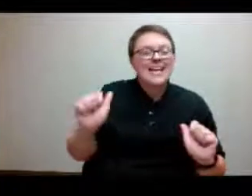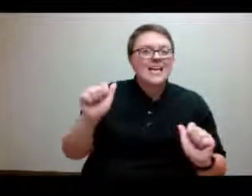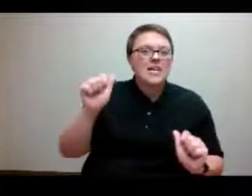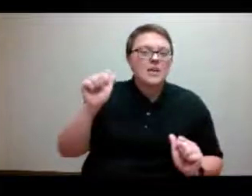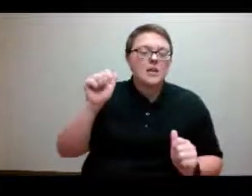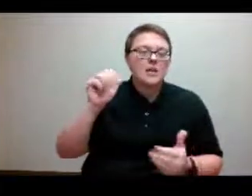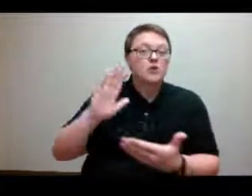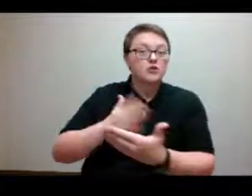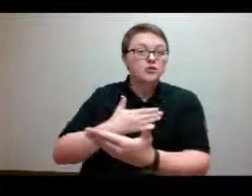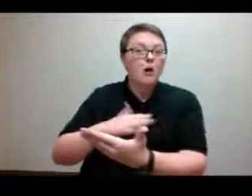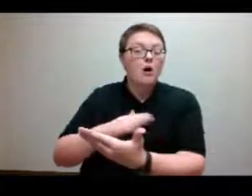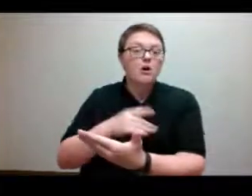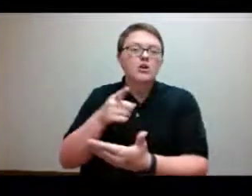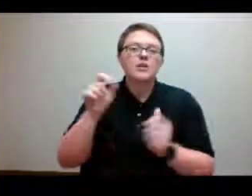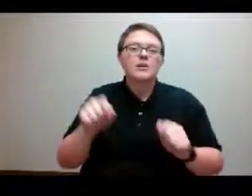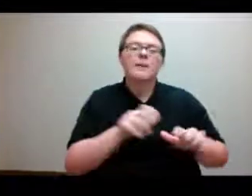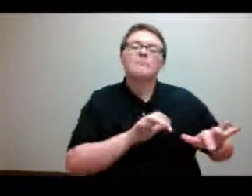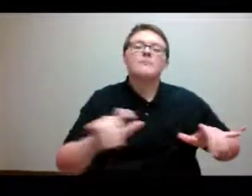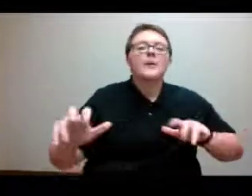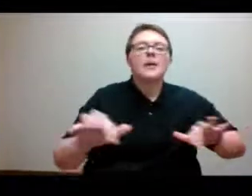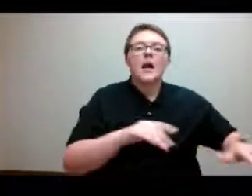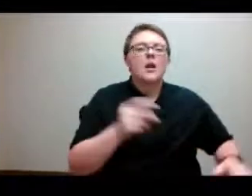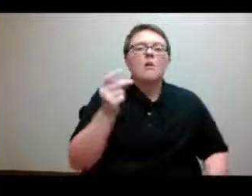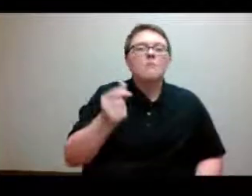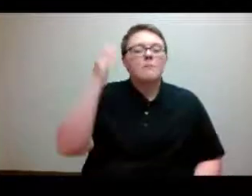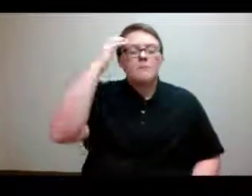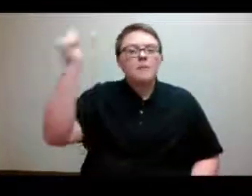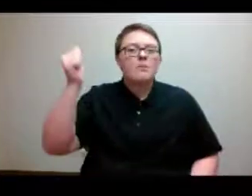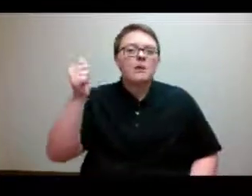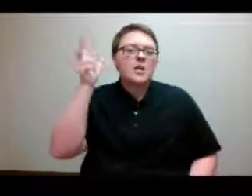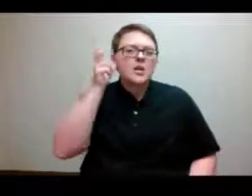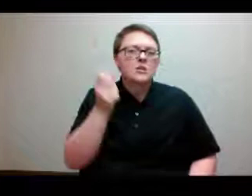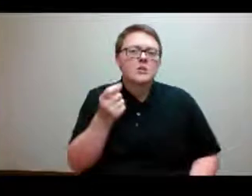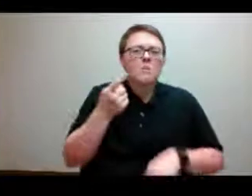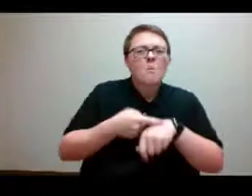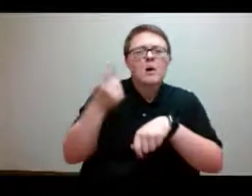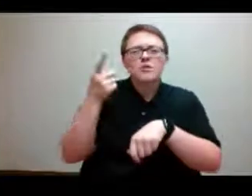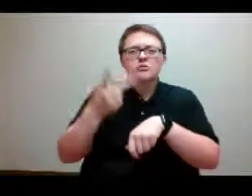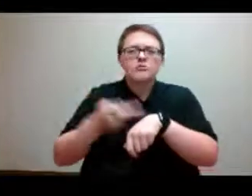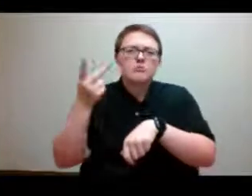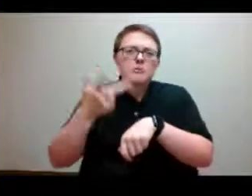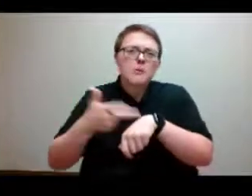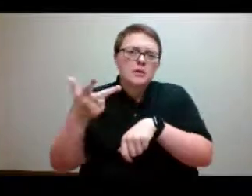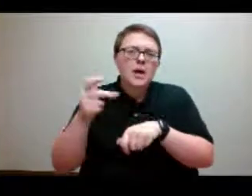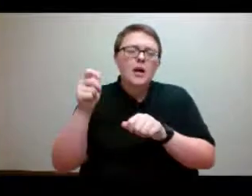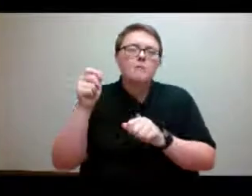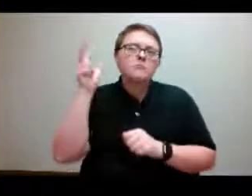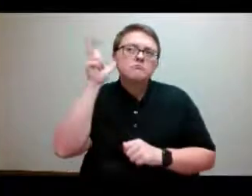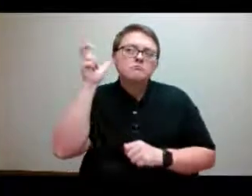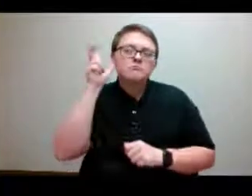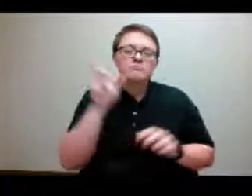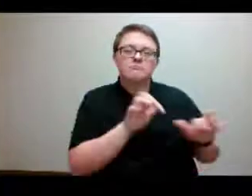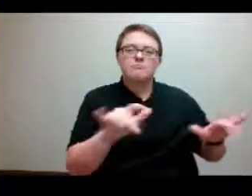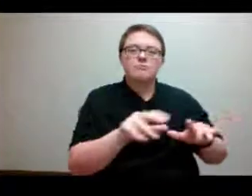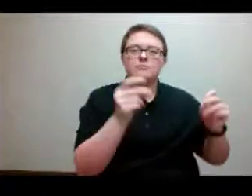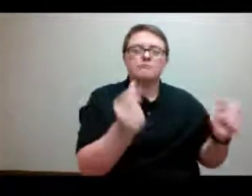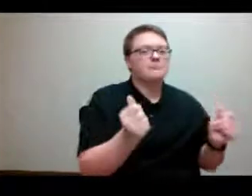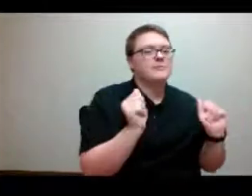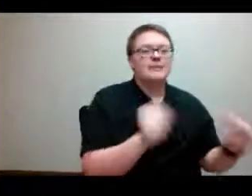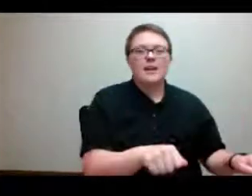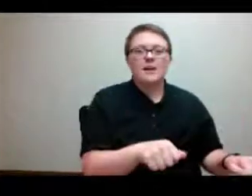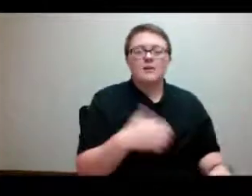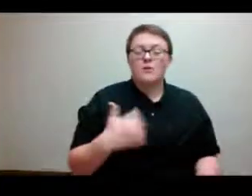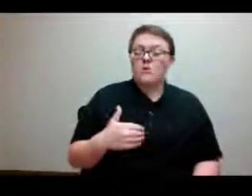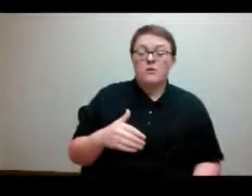3 times. I can't even begin to imagine being able to do that. Whitney Fenton is going to be a new nursing